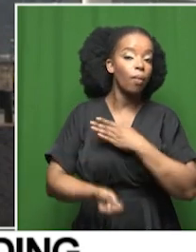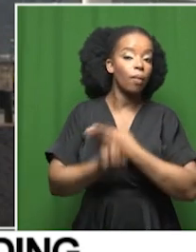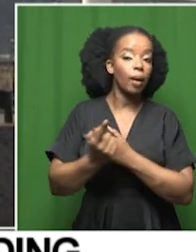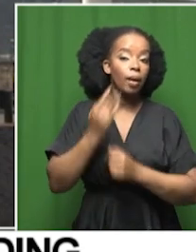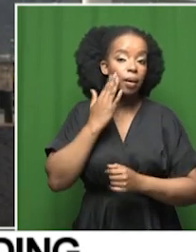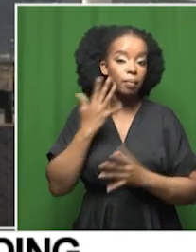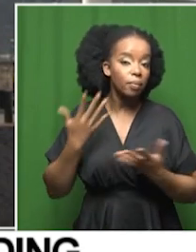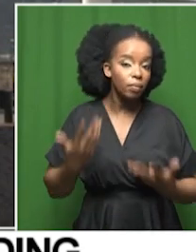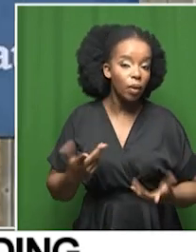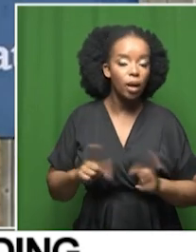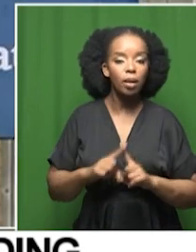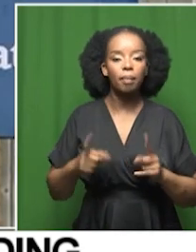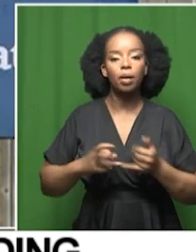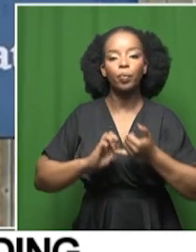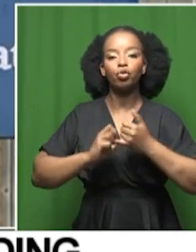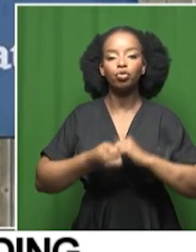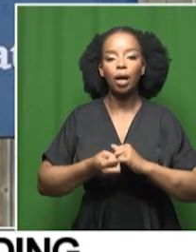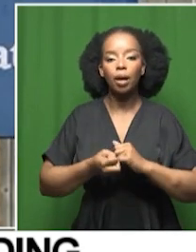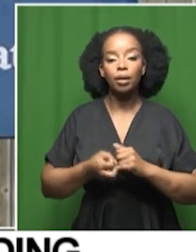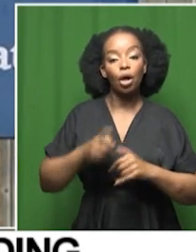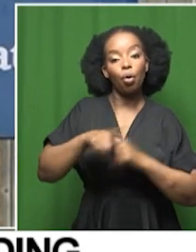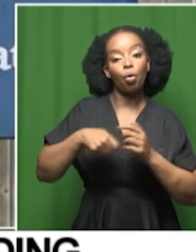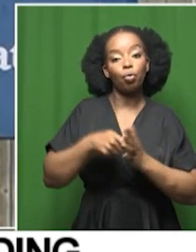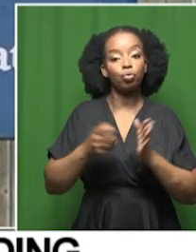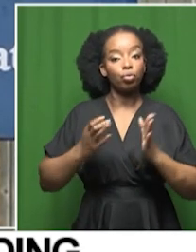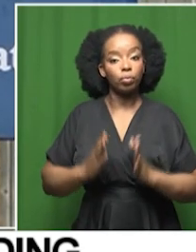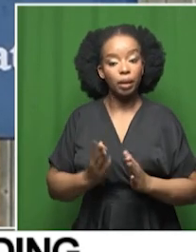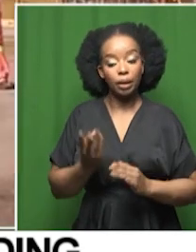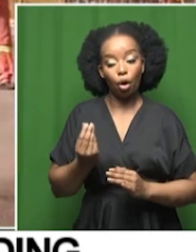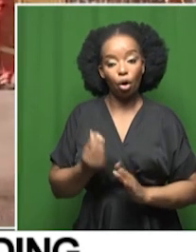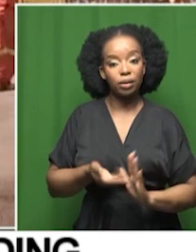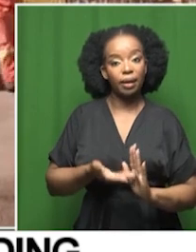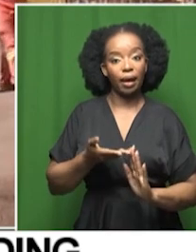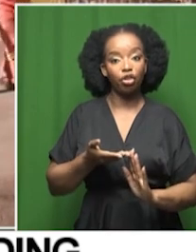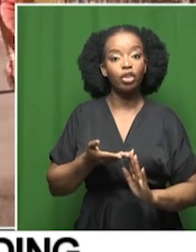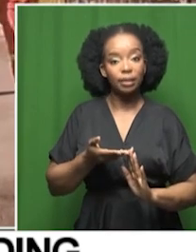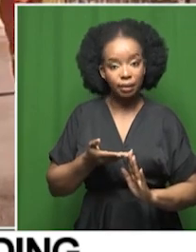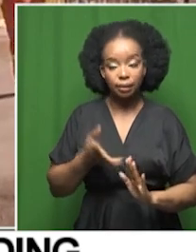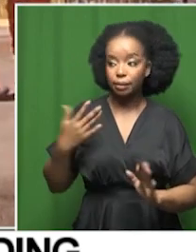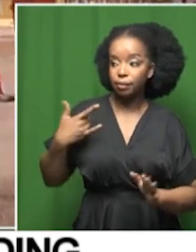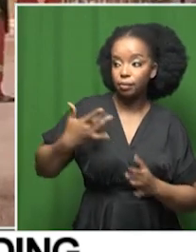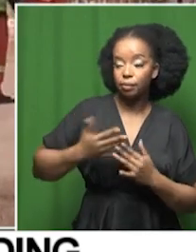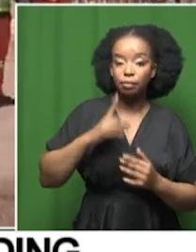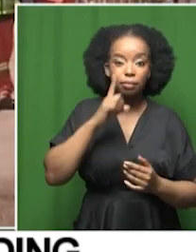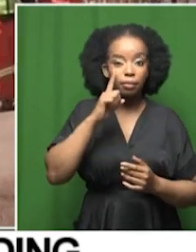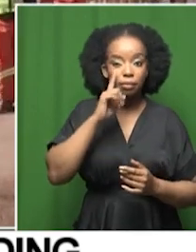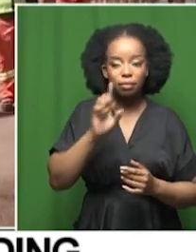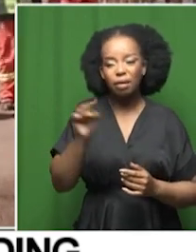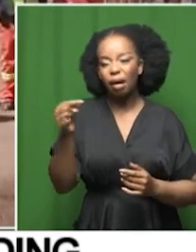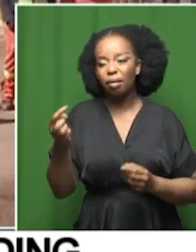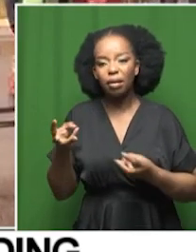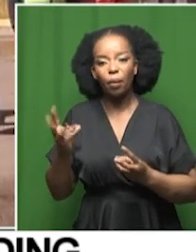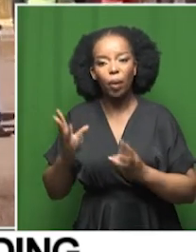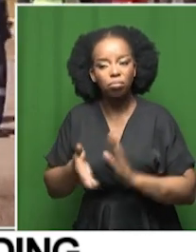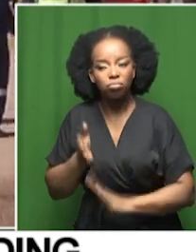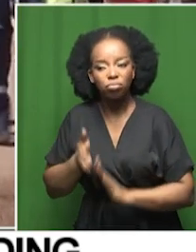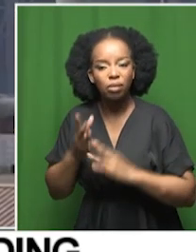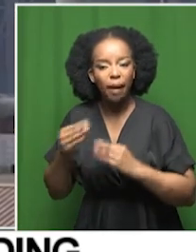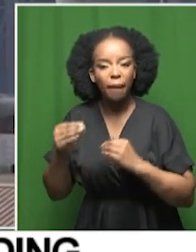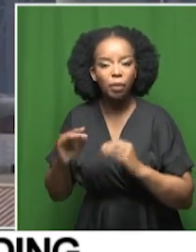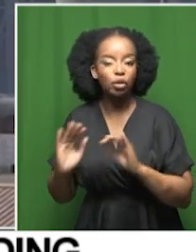the consumer from increased costs, certainly these companies are looking at alternative means. And to a large